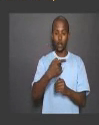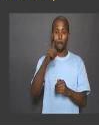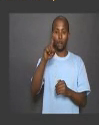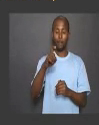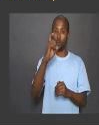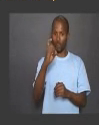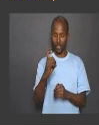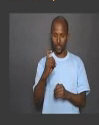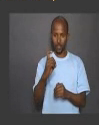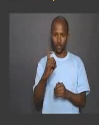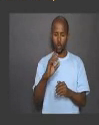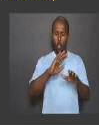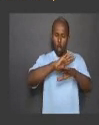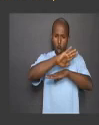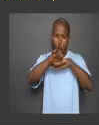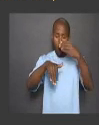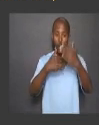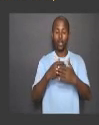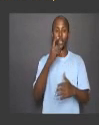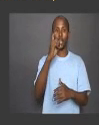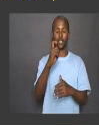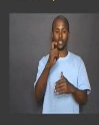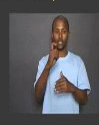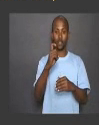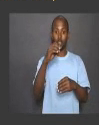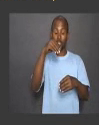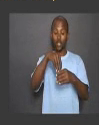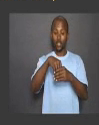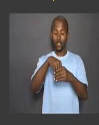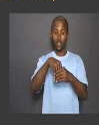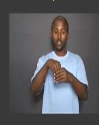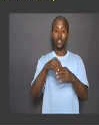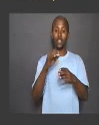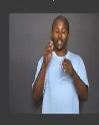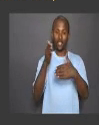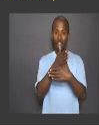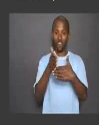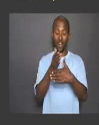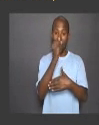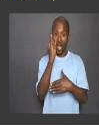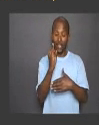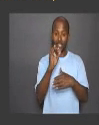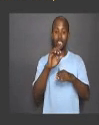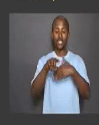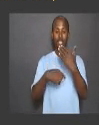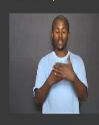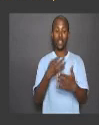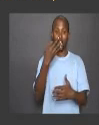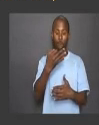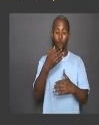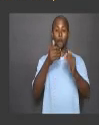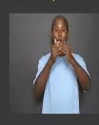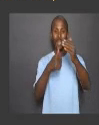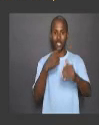of x for all x on an interval I, then f minus